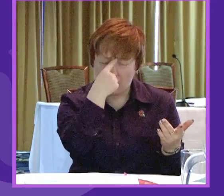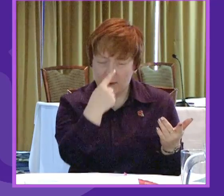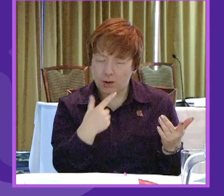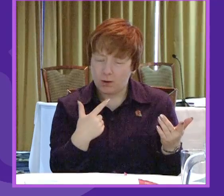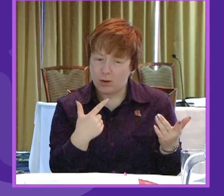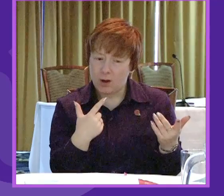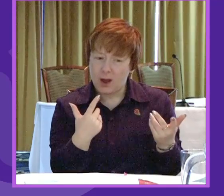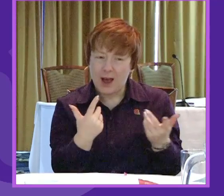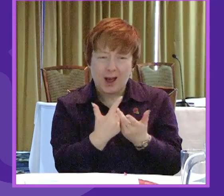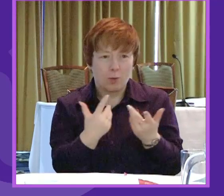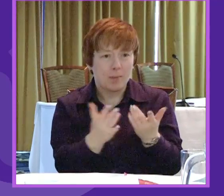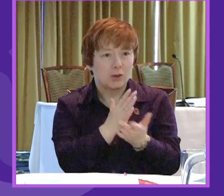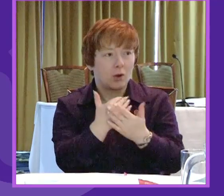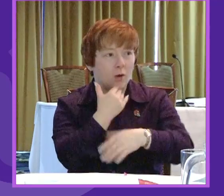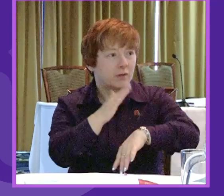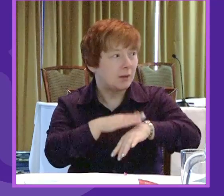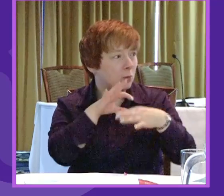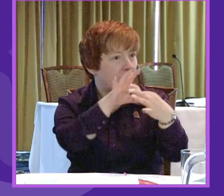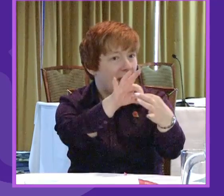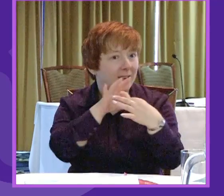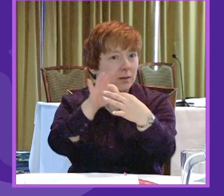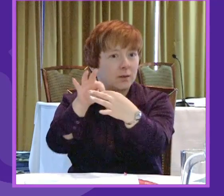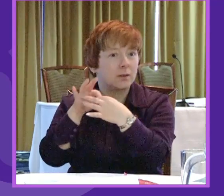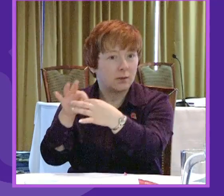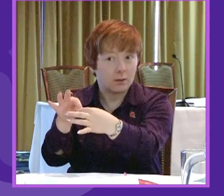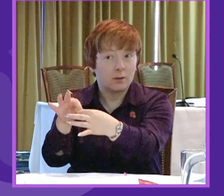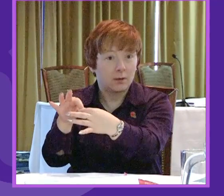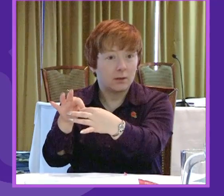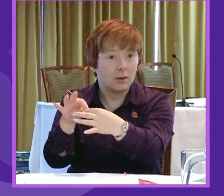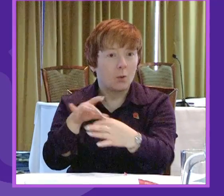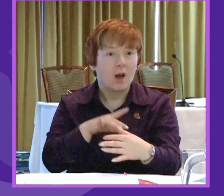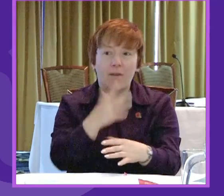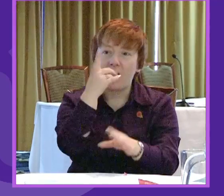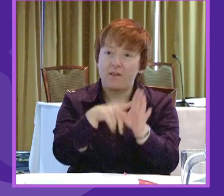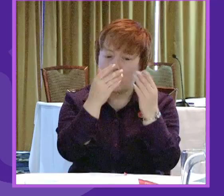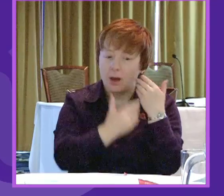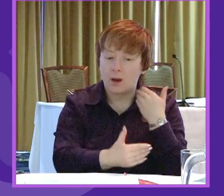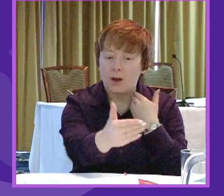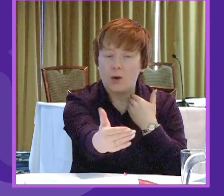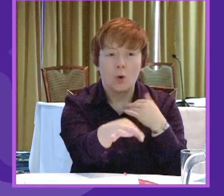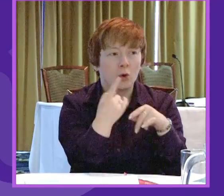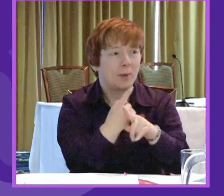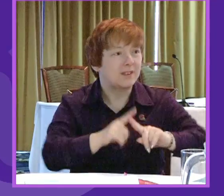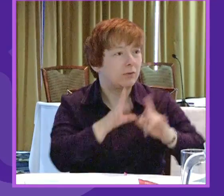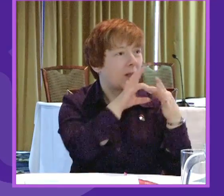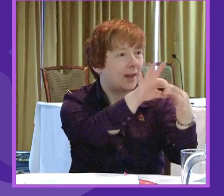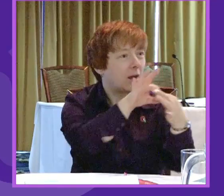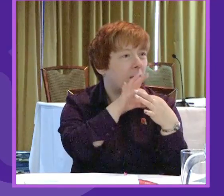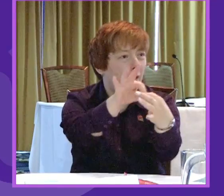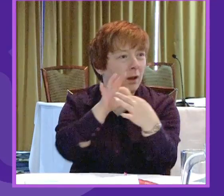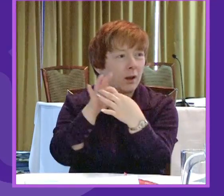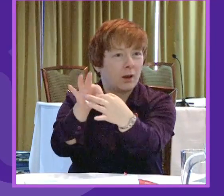create space, I suppose, ourselves to connect? Because for me, the 5-year forward view is about